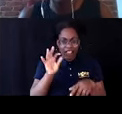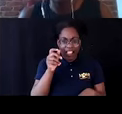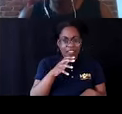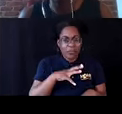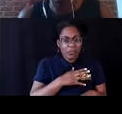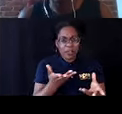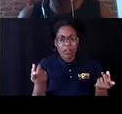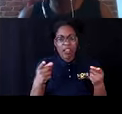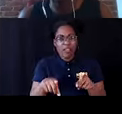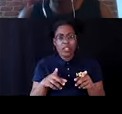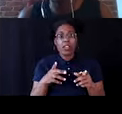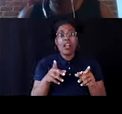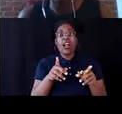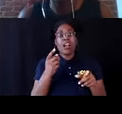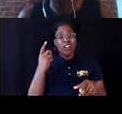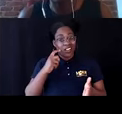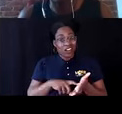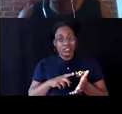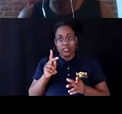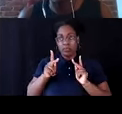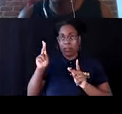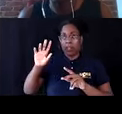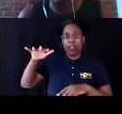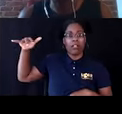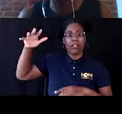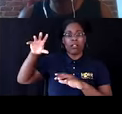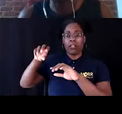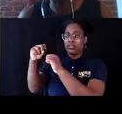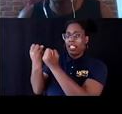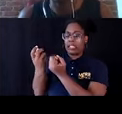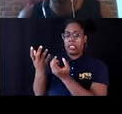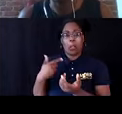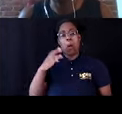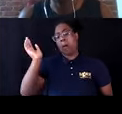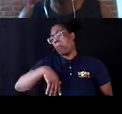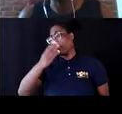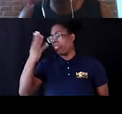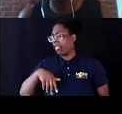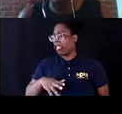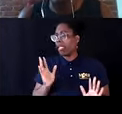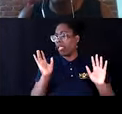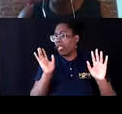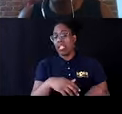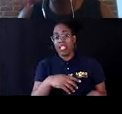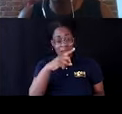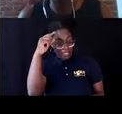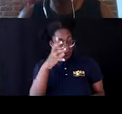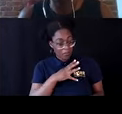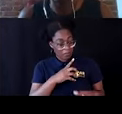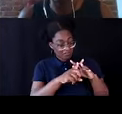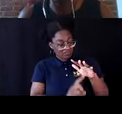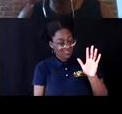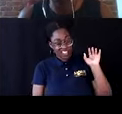anyone was paying. Mainstream Black organizations were not paying attention to this. Women's organizations and